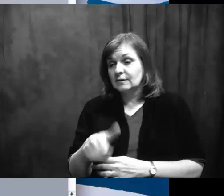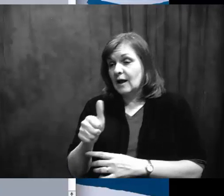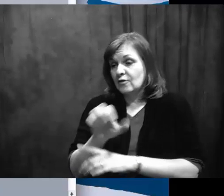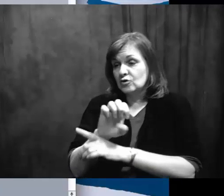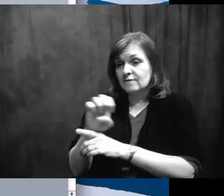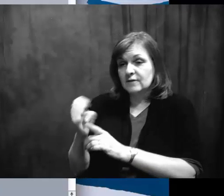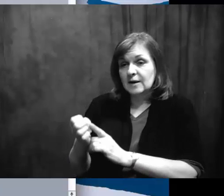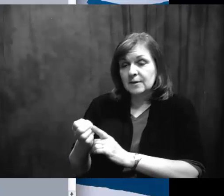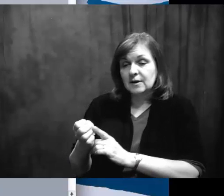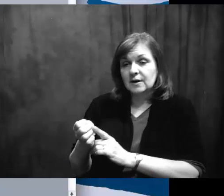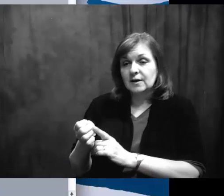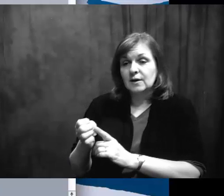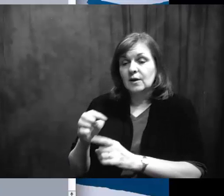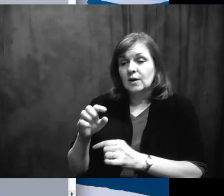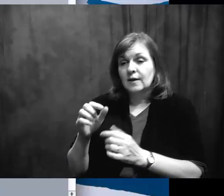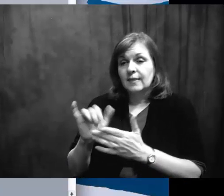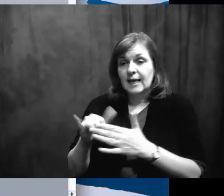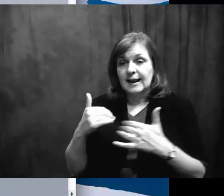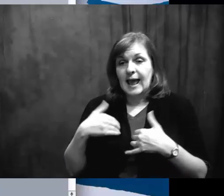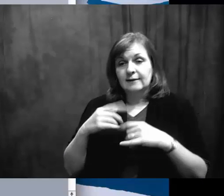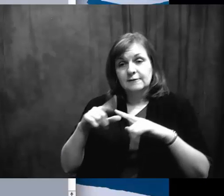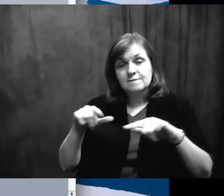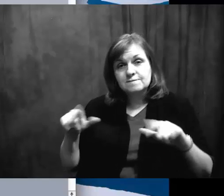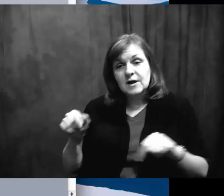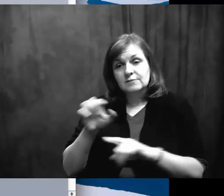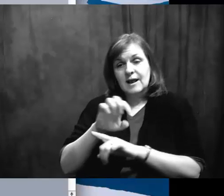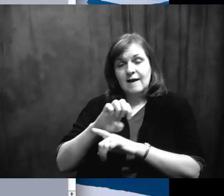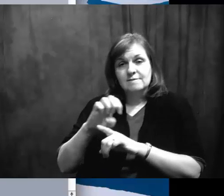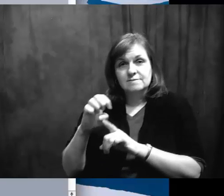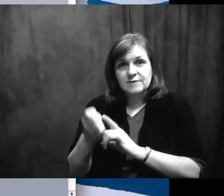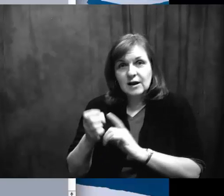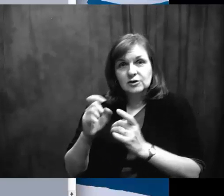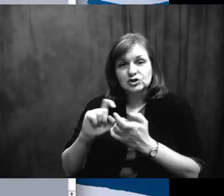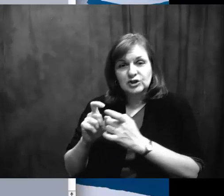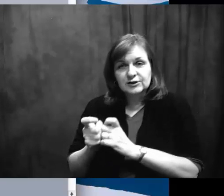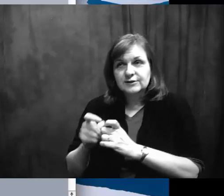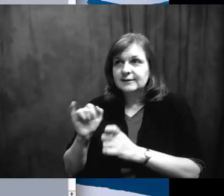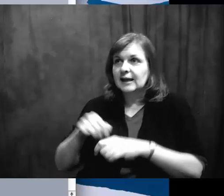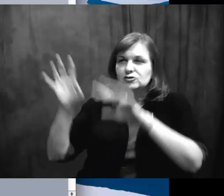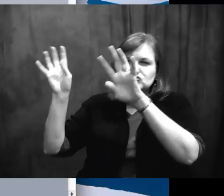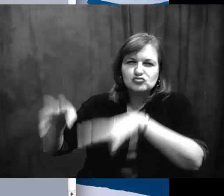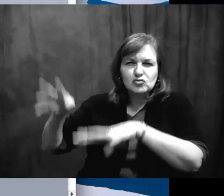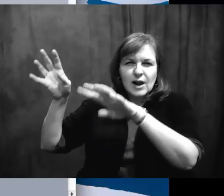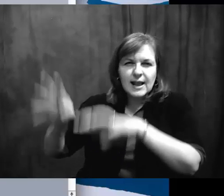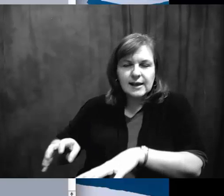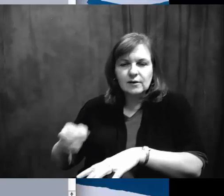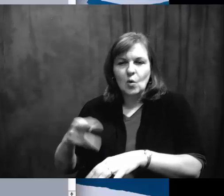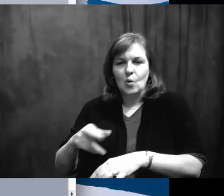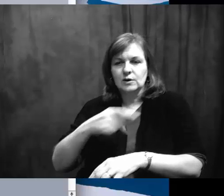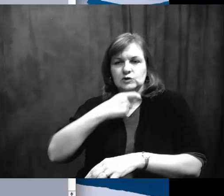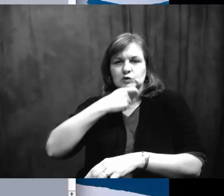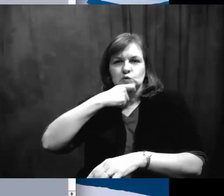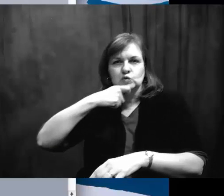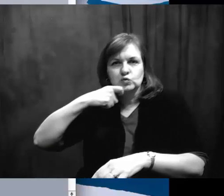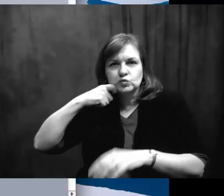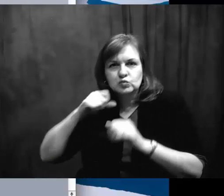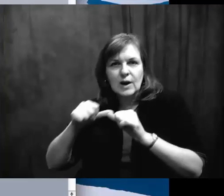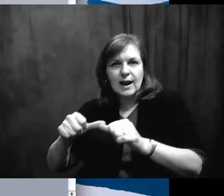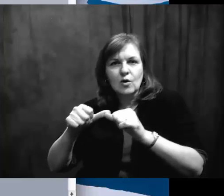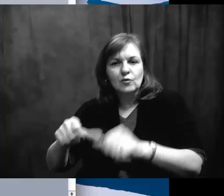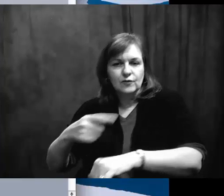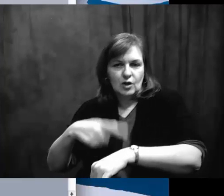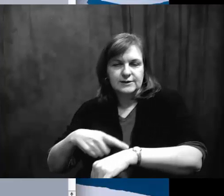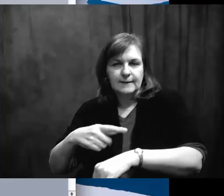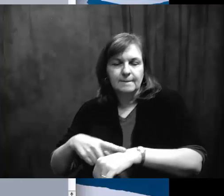or environments with variable environmental factors such as heavy rainfall,